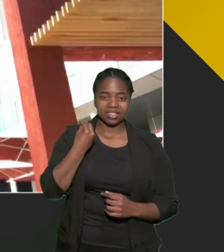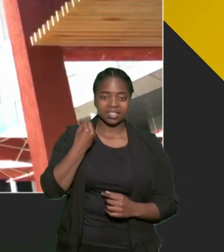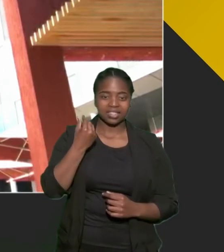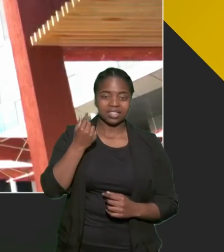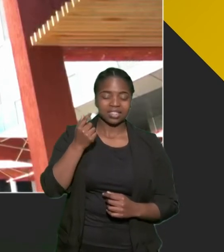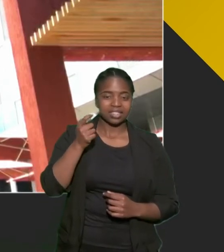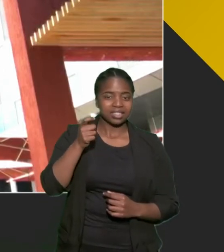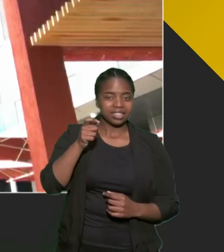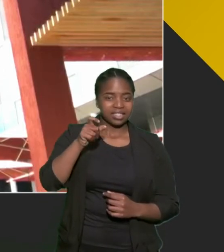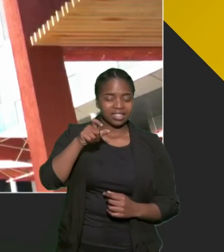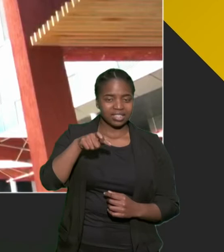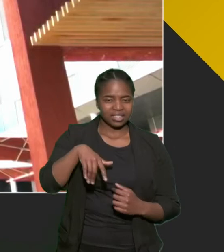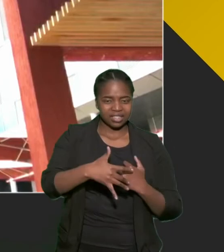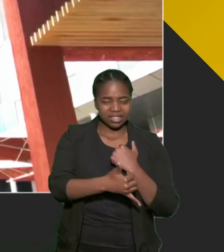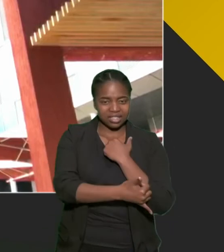person in